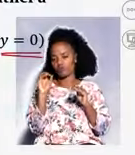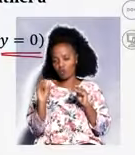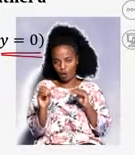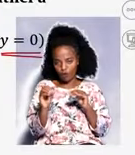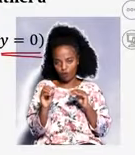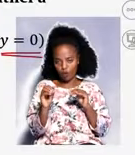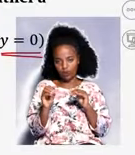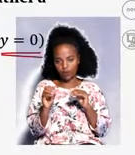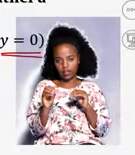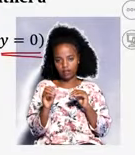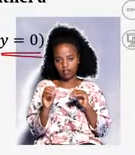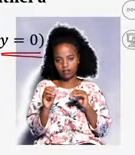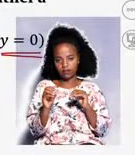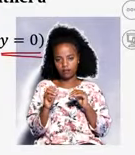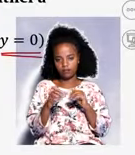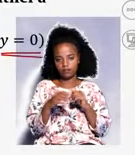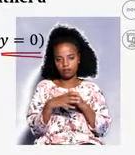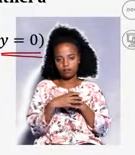0.